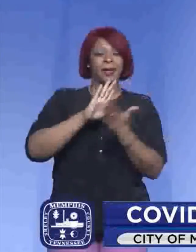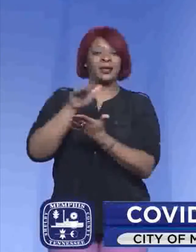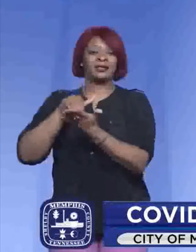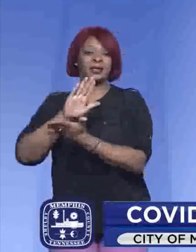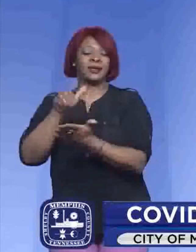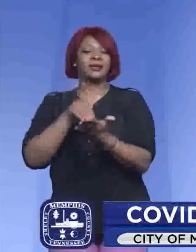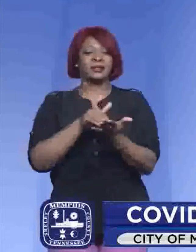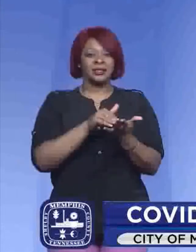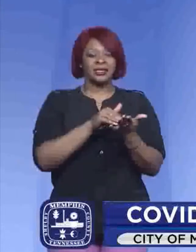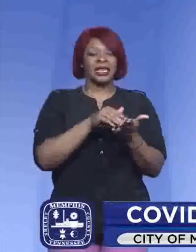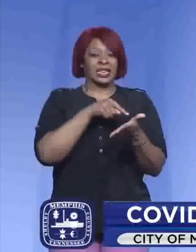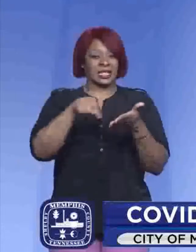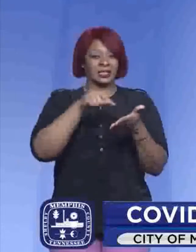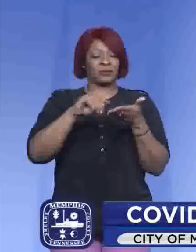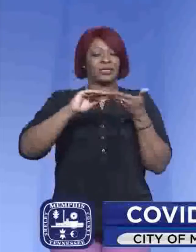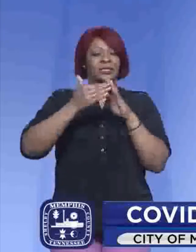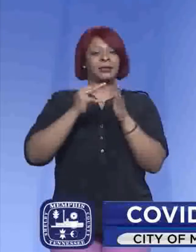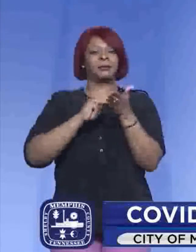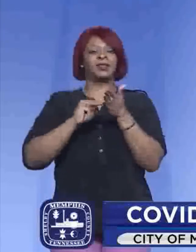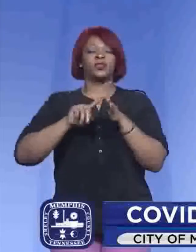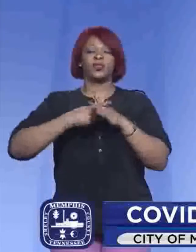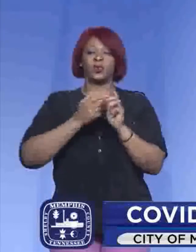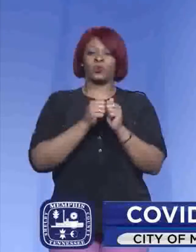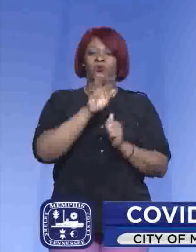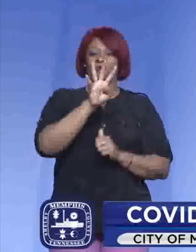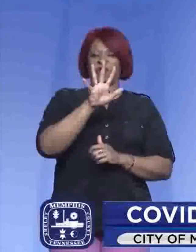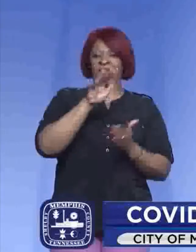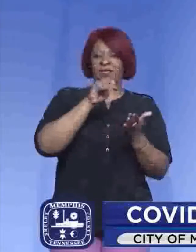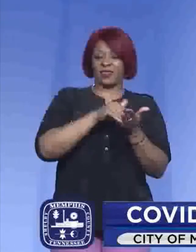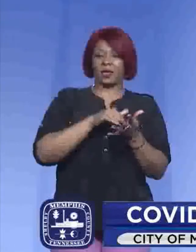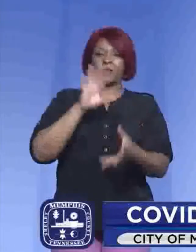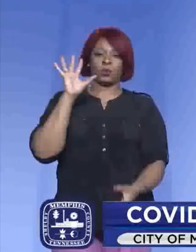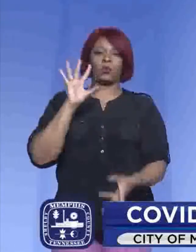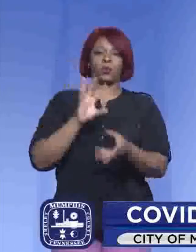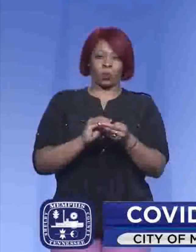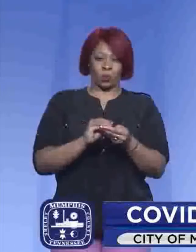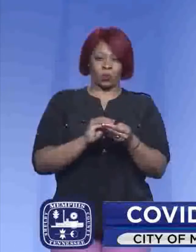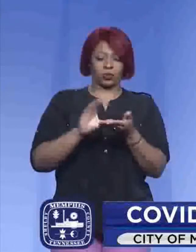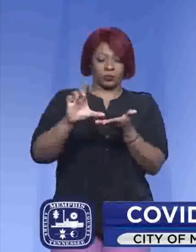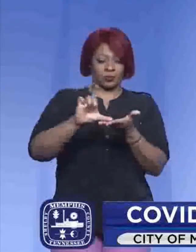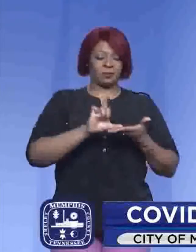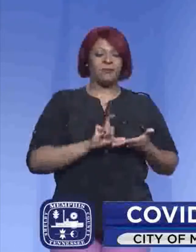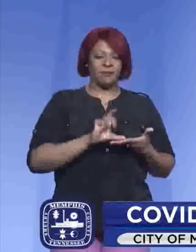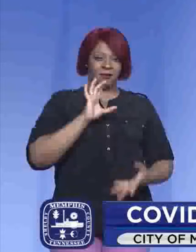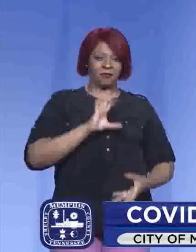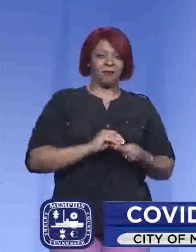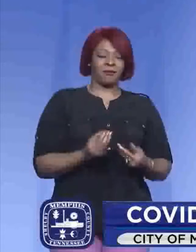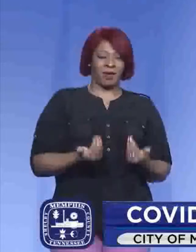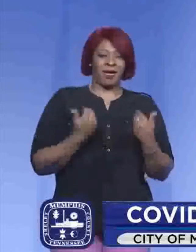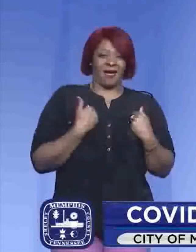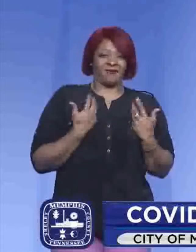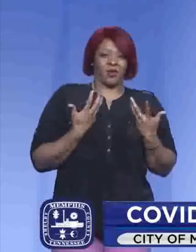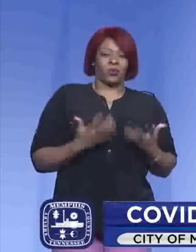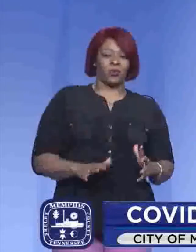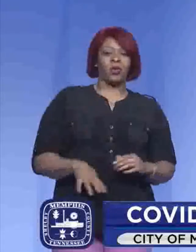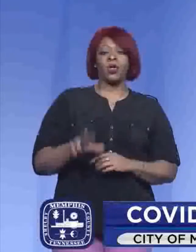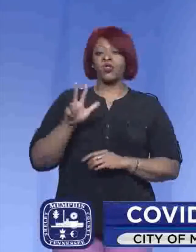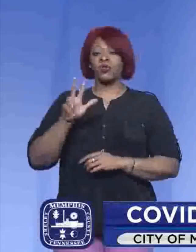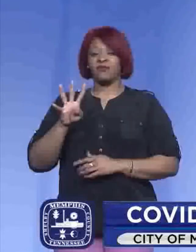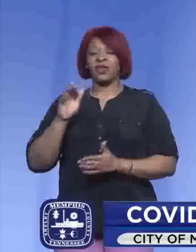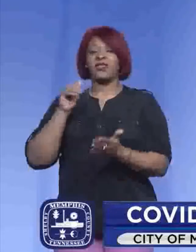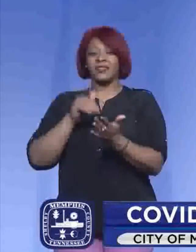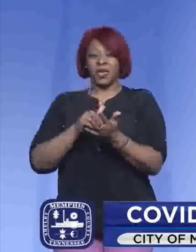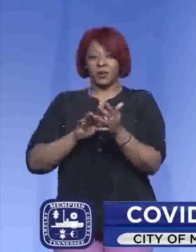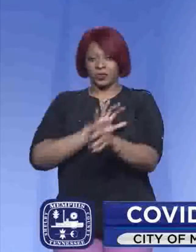week, the city of Memphis began with about 45,000 total doses in our inventory. We have